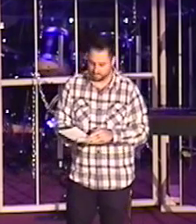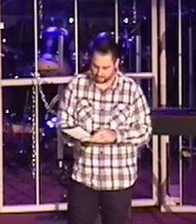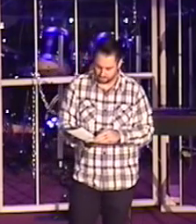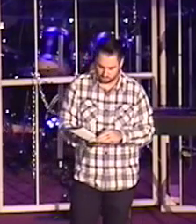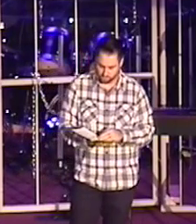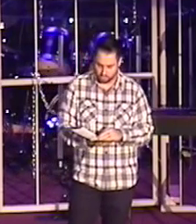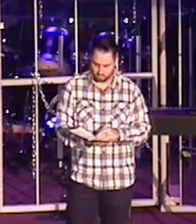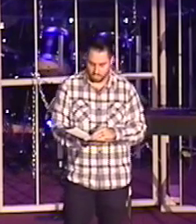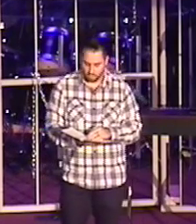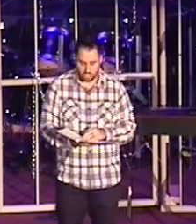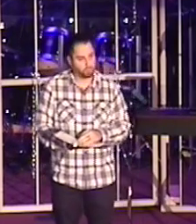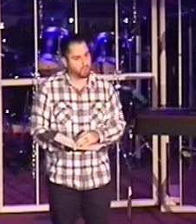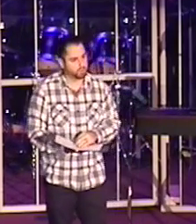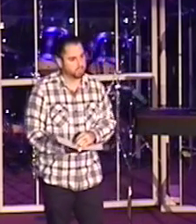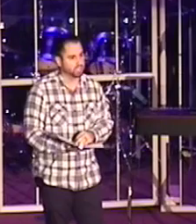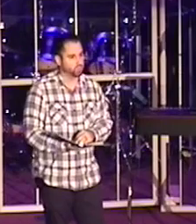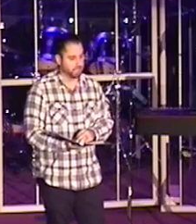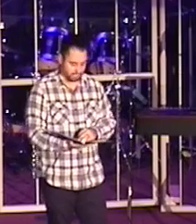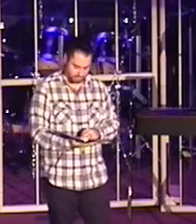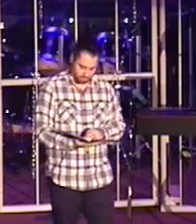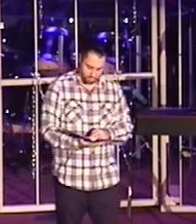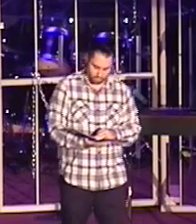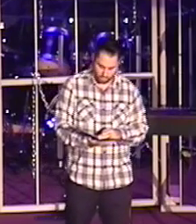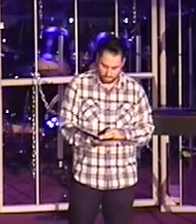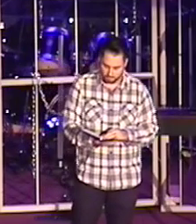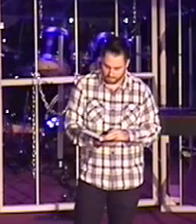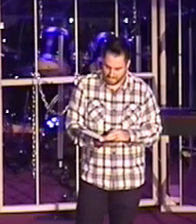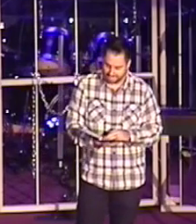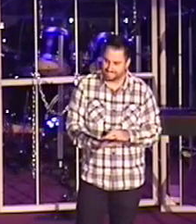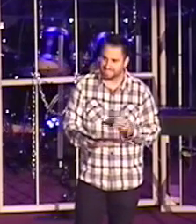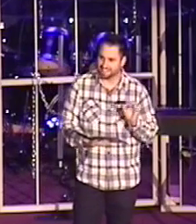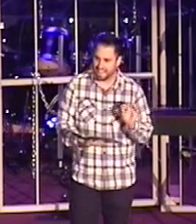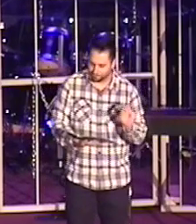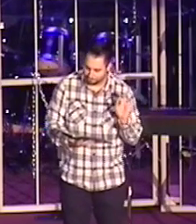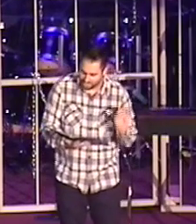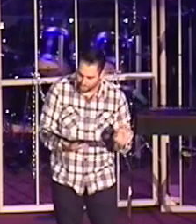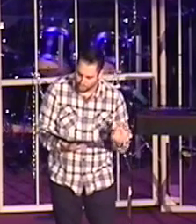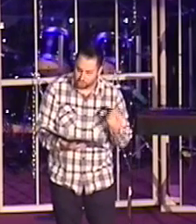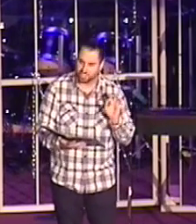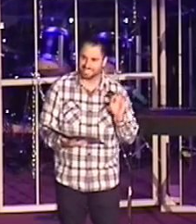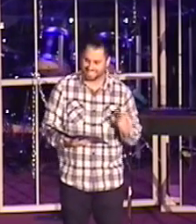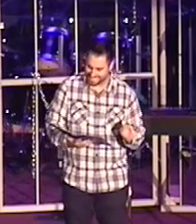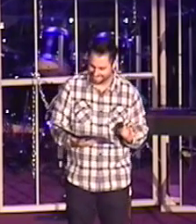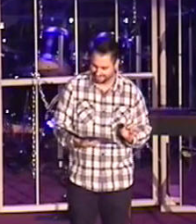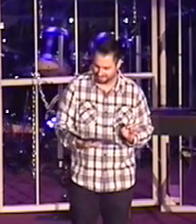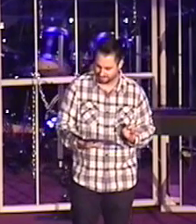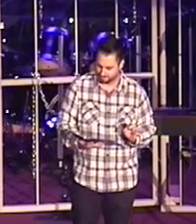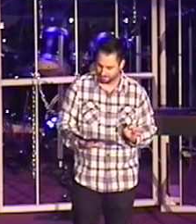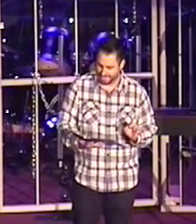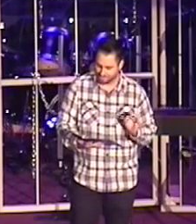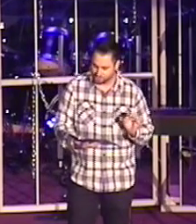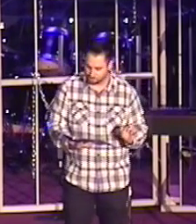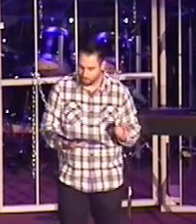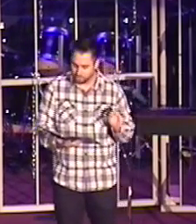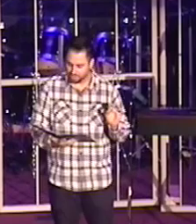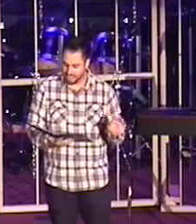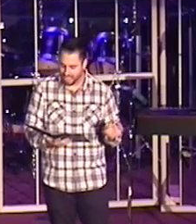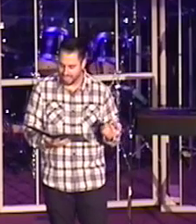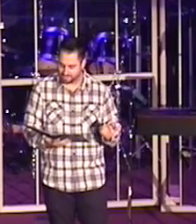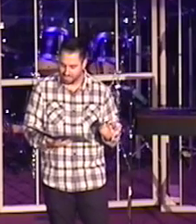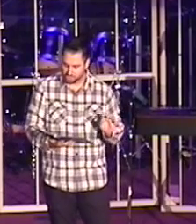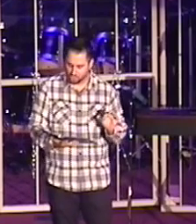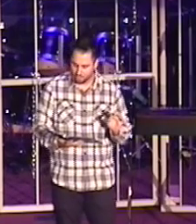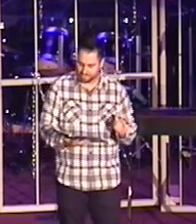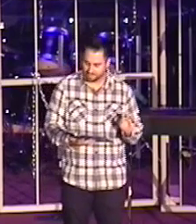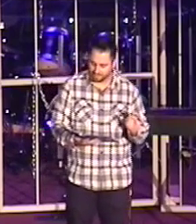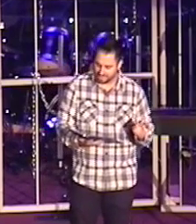destructive. Laziness is destructive. Look at Proverbs 10:26 up on the screen. He says, like vinegar to the teeth and smoke to the